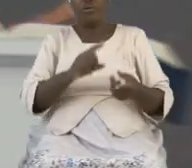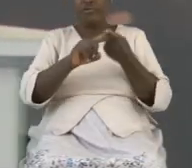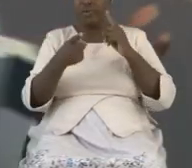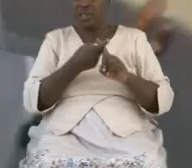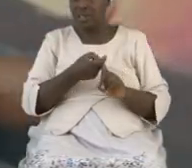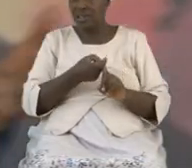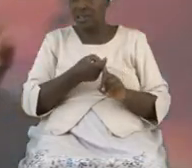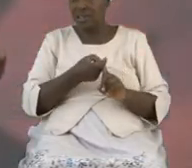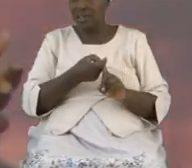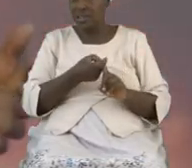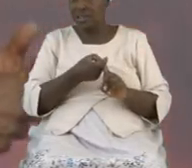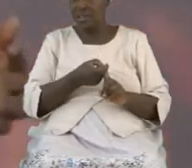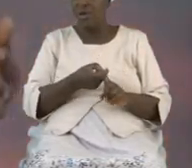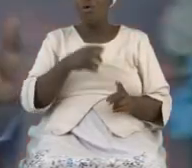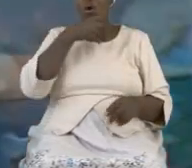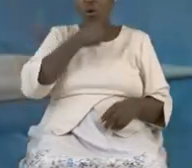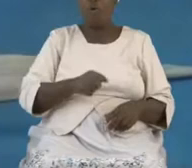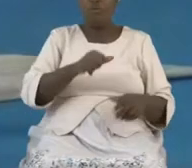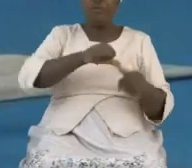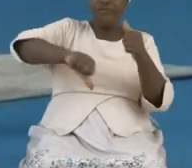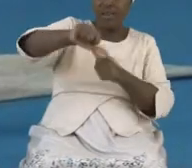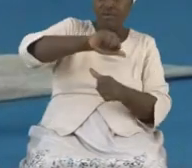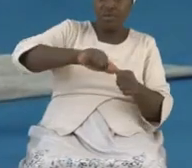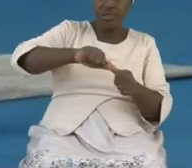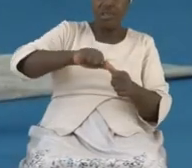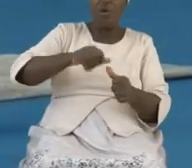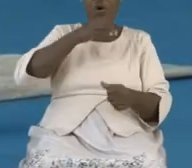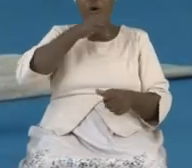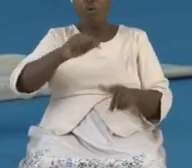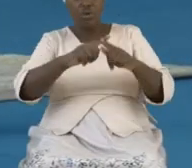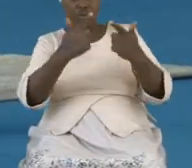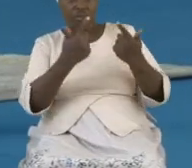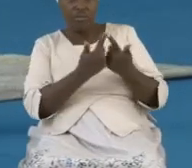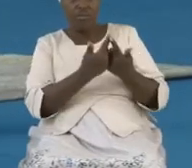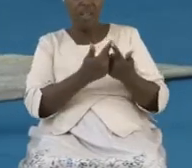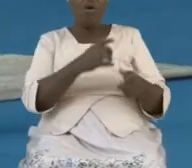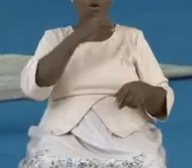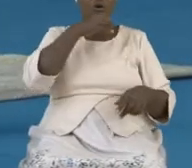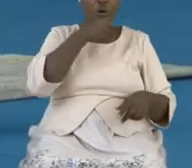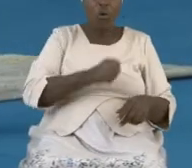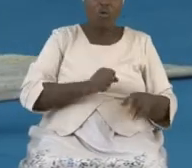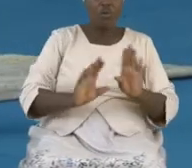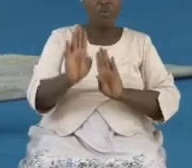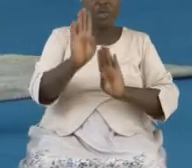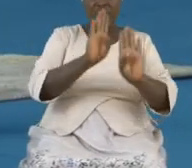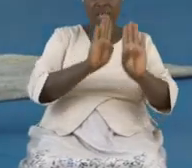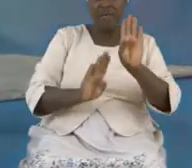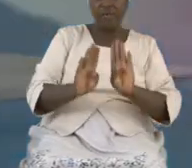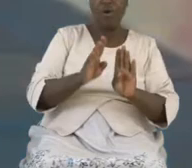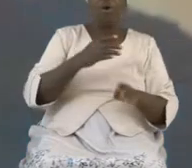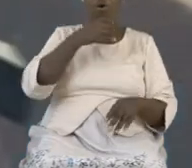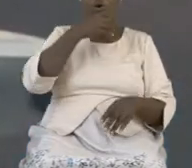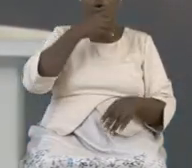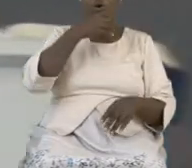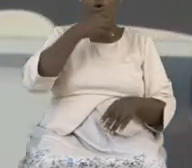old fellowship, old gang, old behavior, old